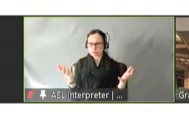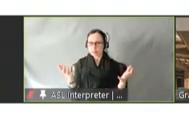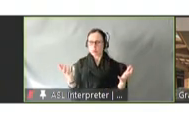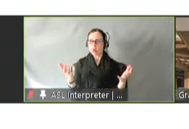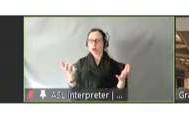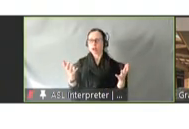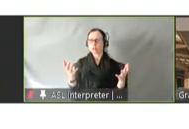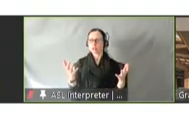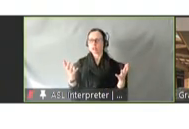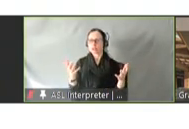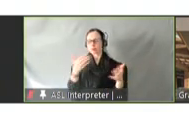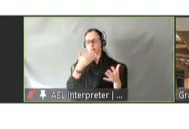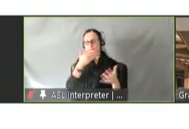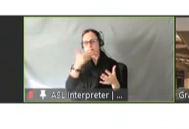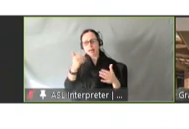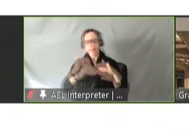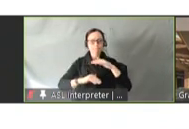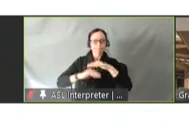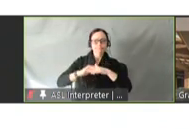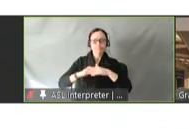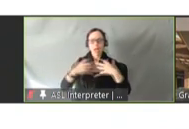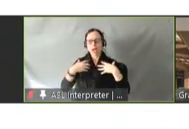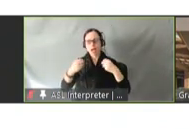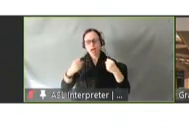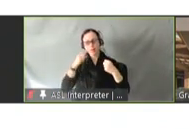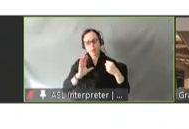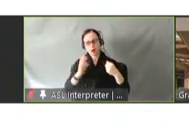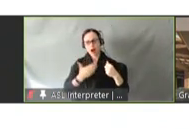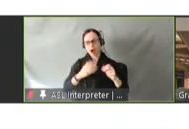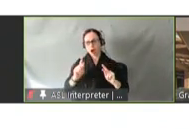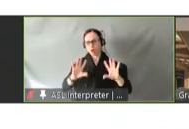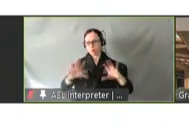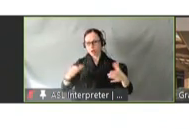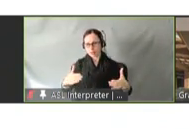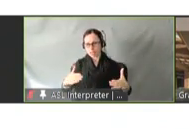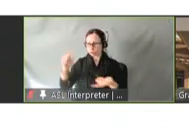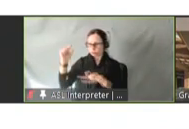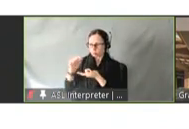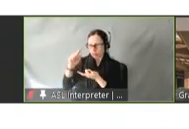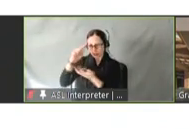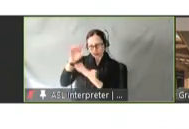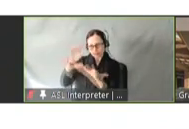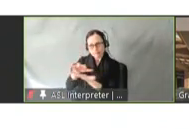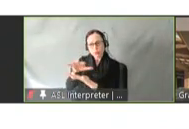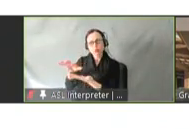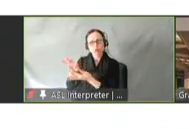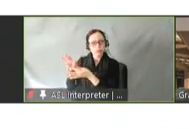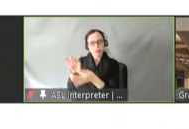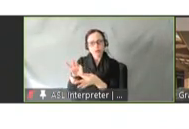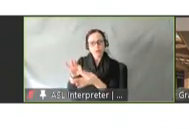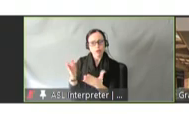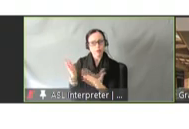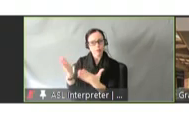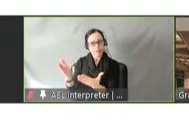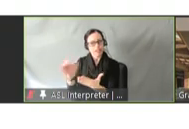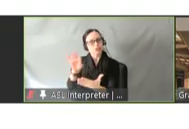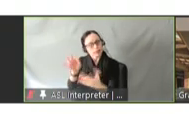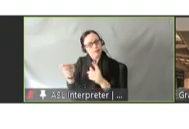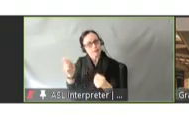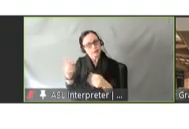of our populations and to minimize the amount of confusion that can sometimes ensue when recommendations do change over